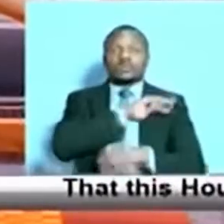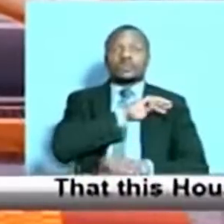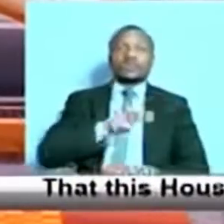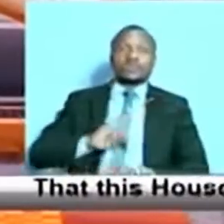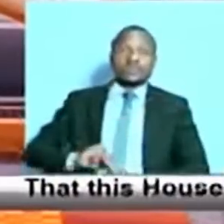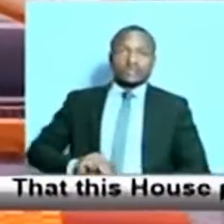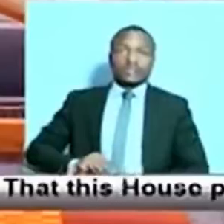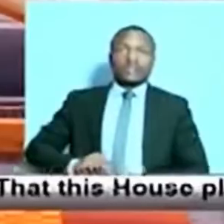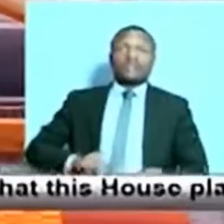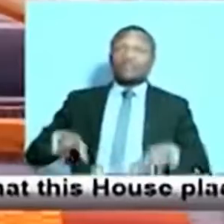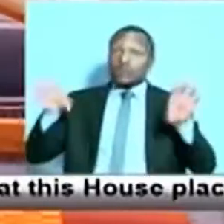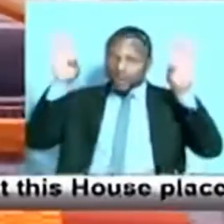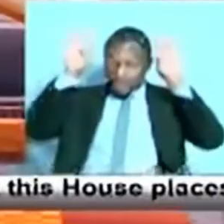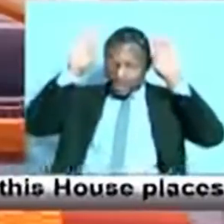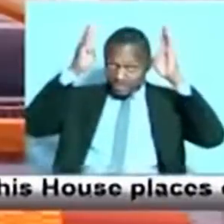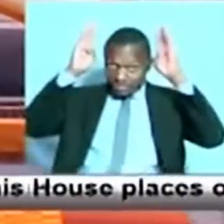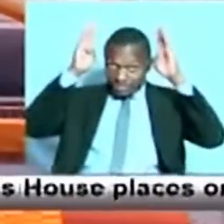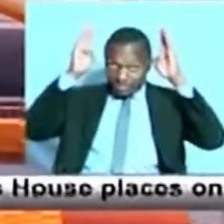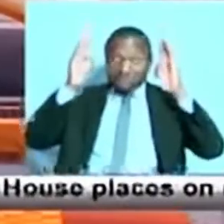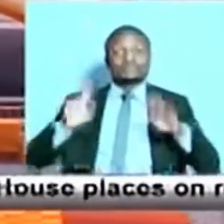Member for Kalulushi,